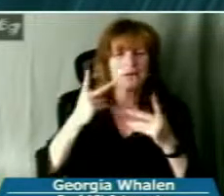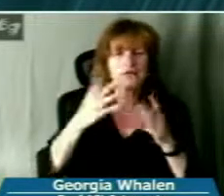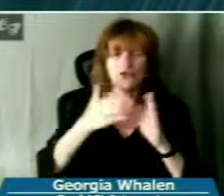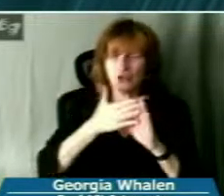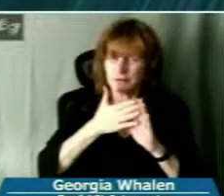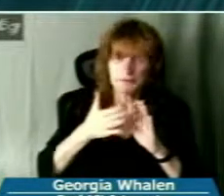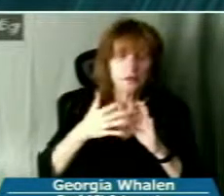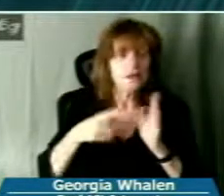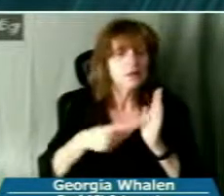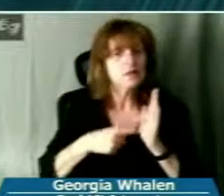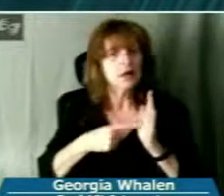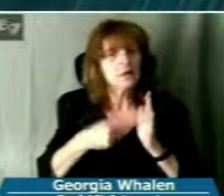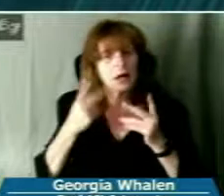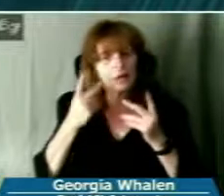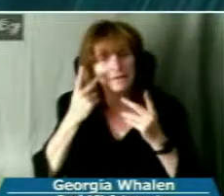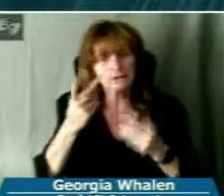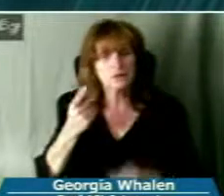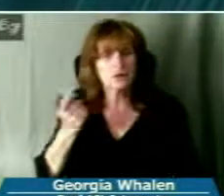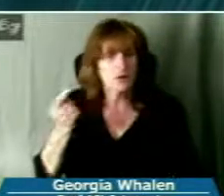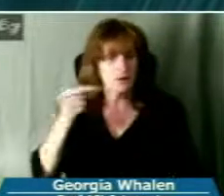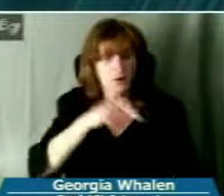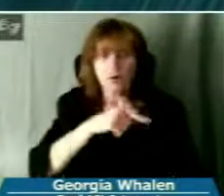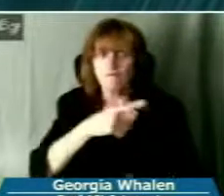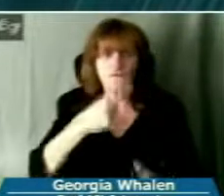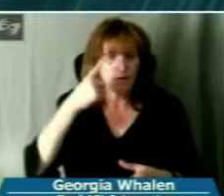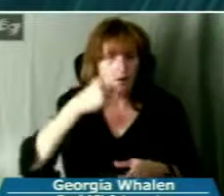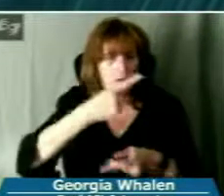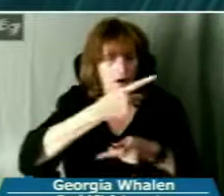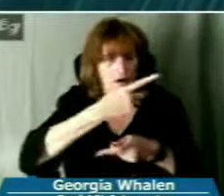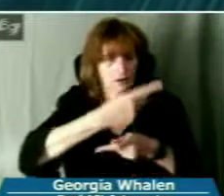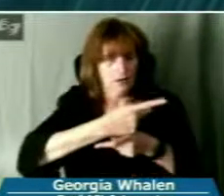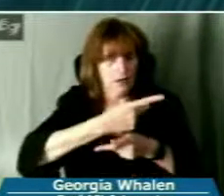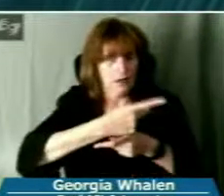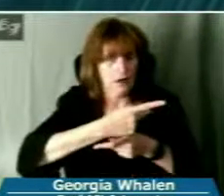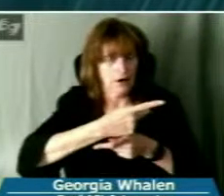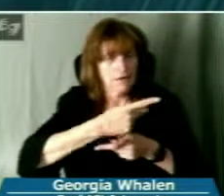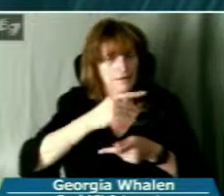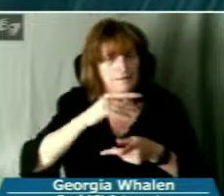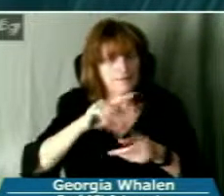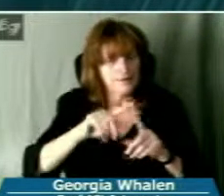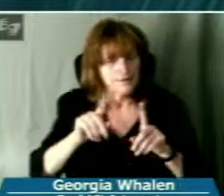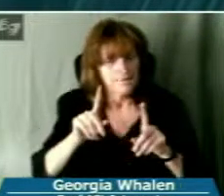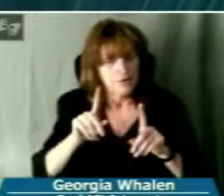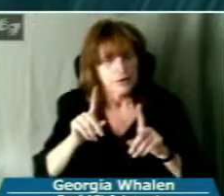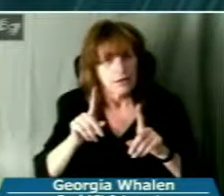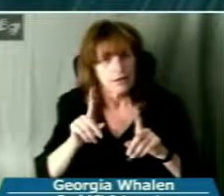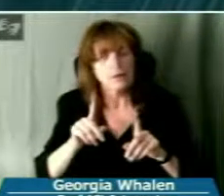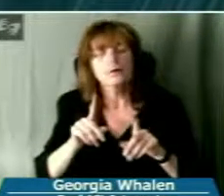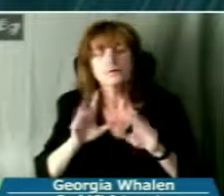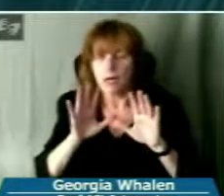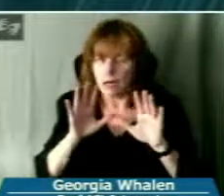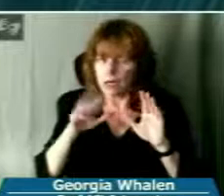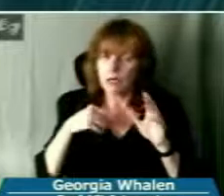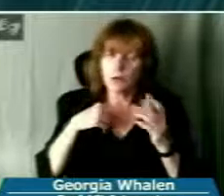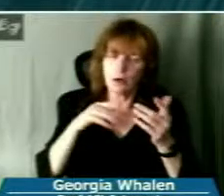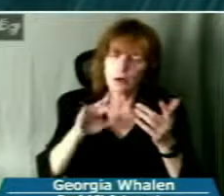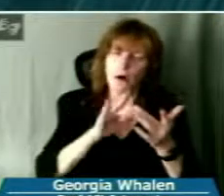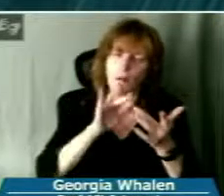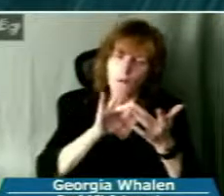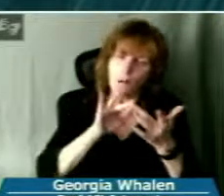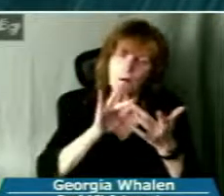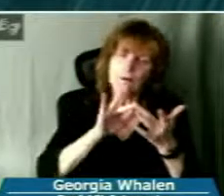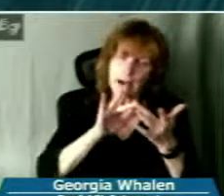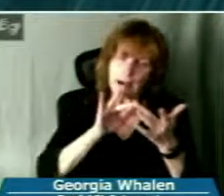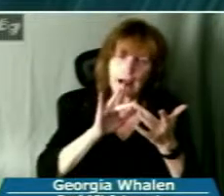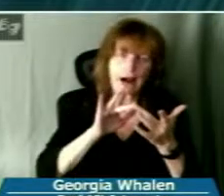So we became aware from a few people when we were doing the follow-up calls that there were some concerns. There had been some people in, and there's